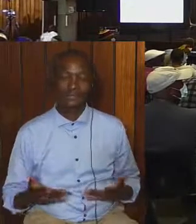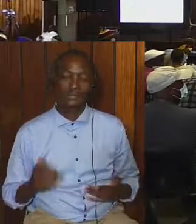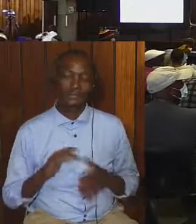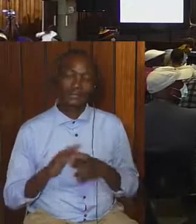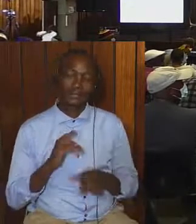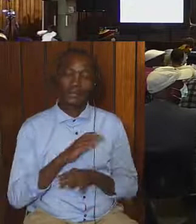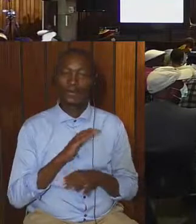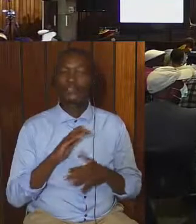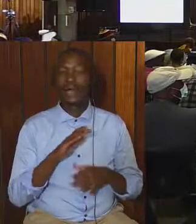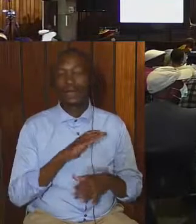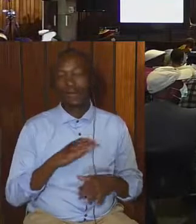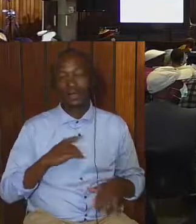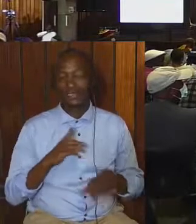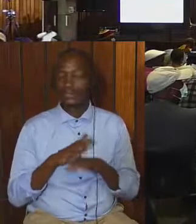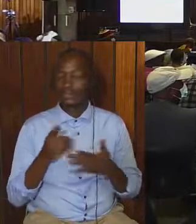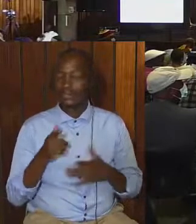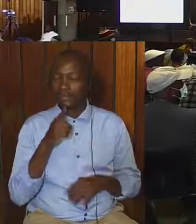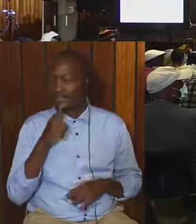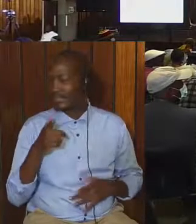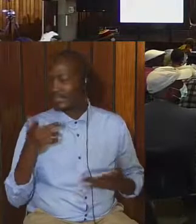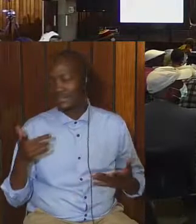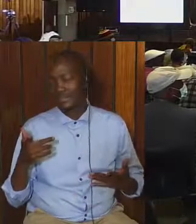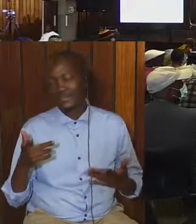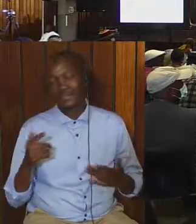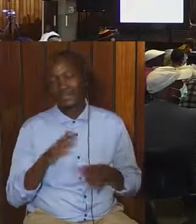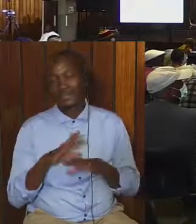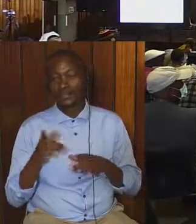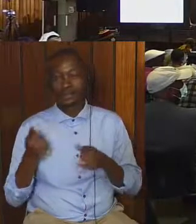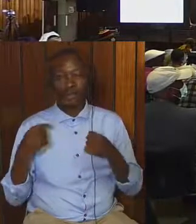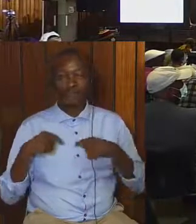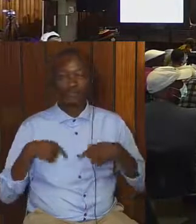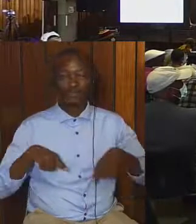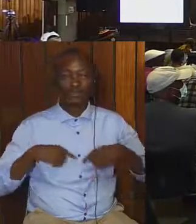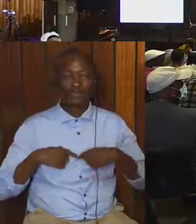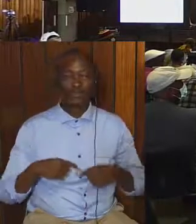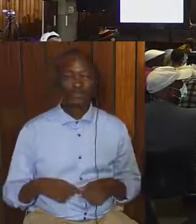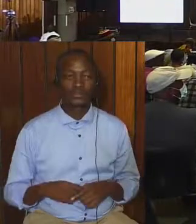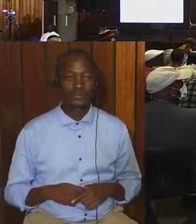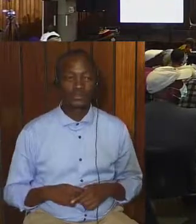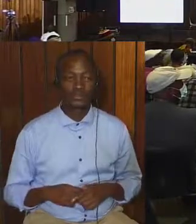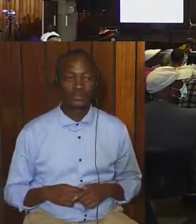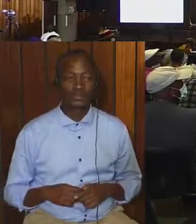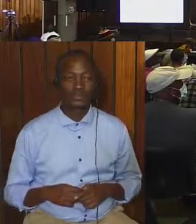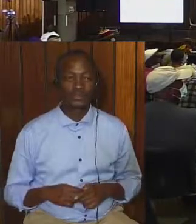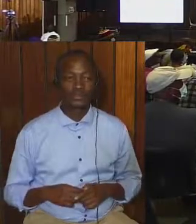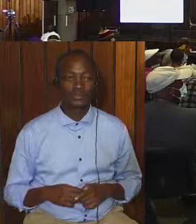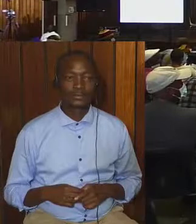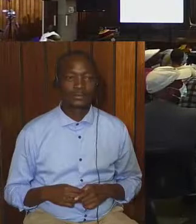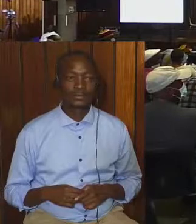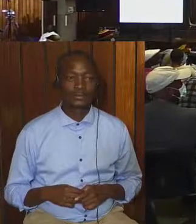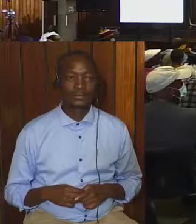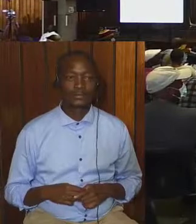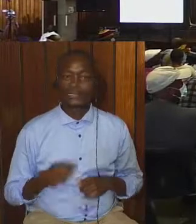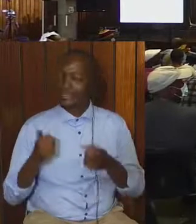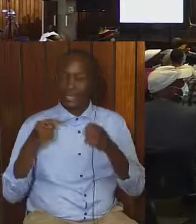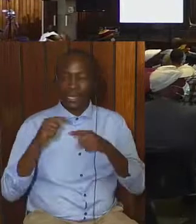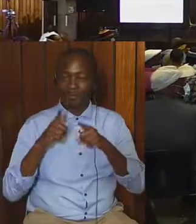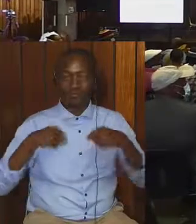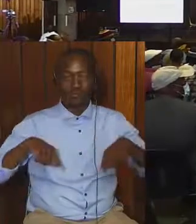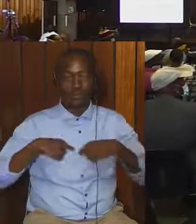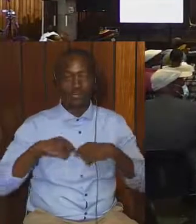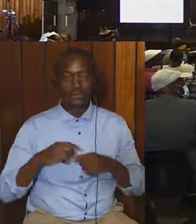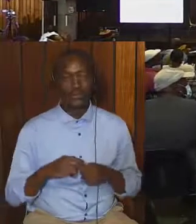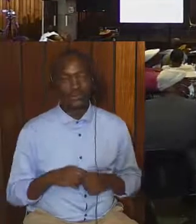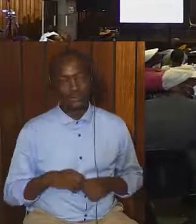Our councillor, comrade, he done nothing. He don't come to us. He don't come to us, our councillor, saying us. Mashil.